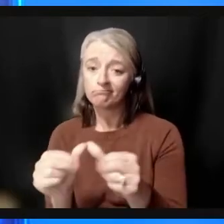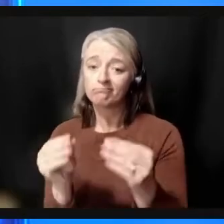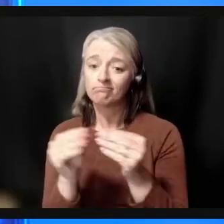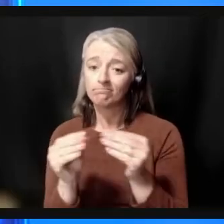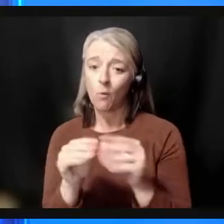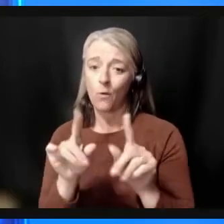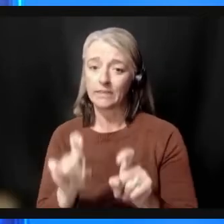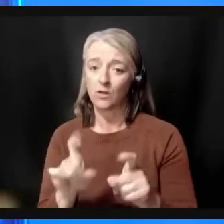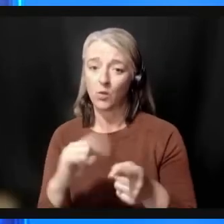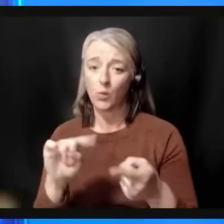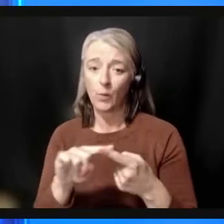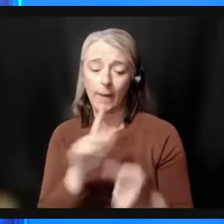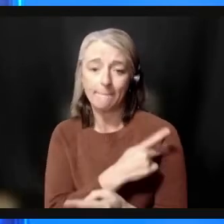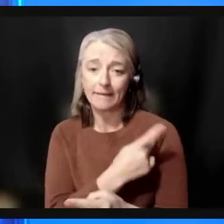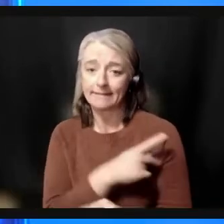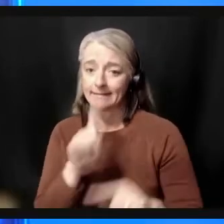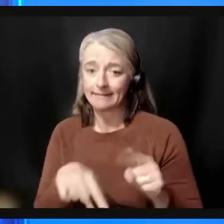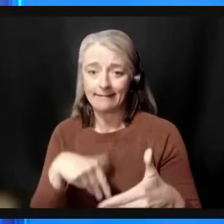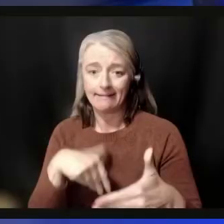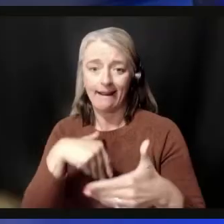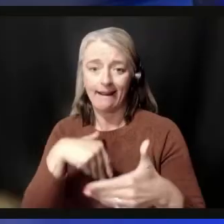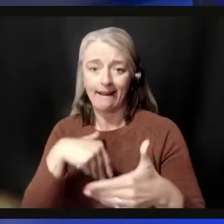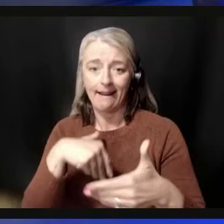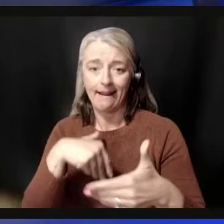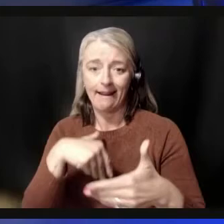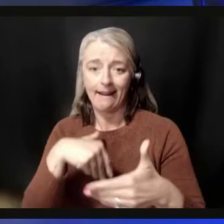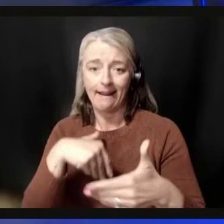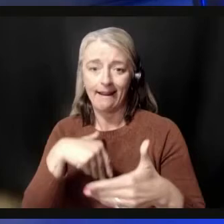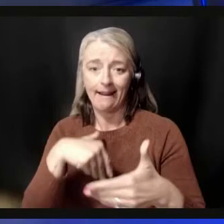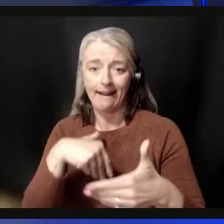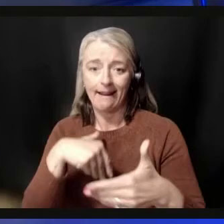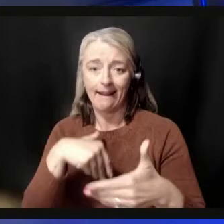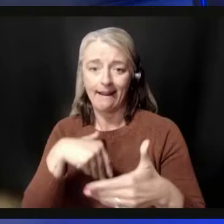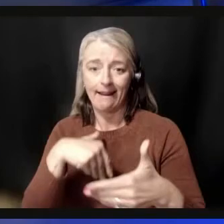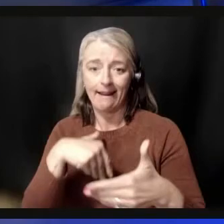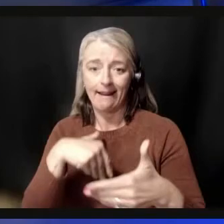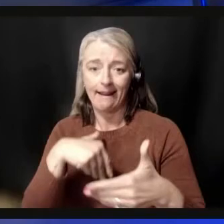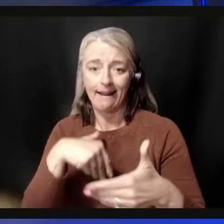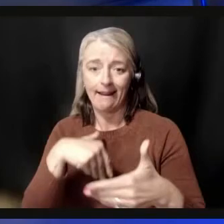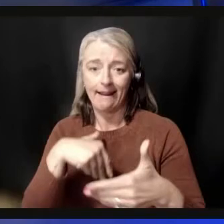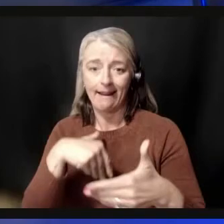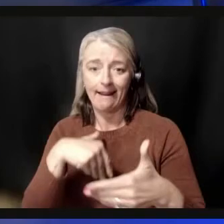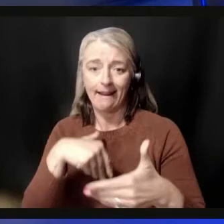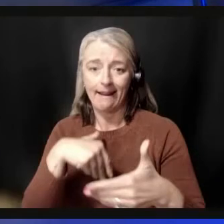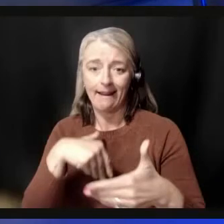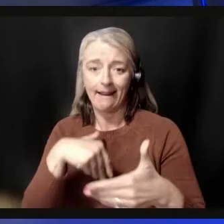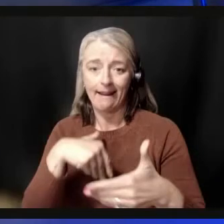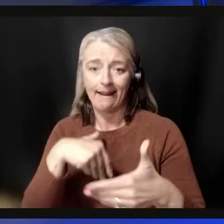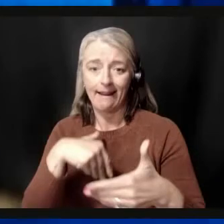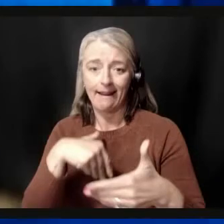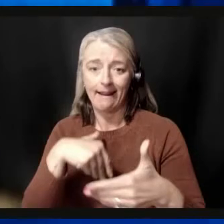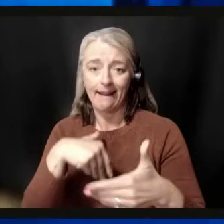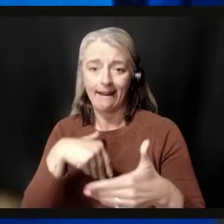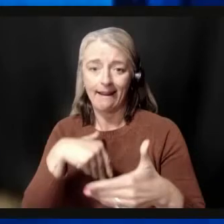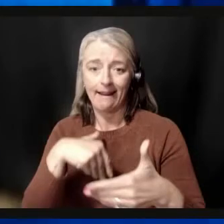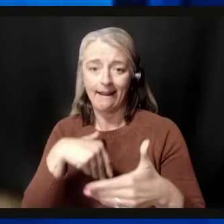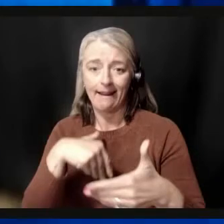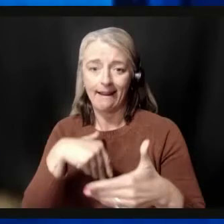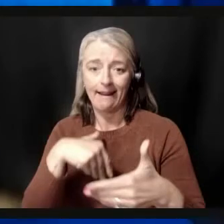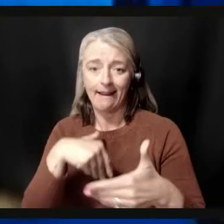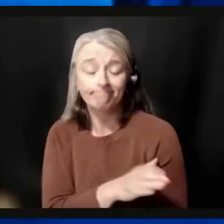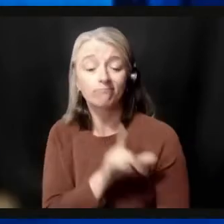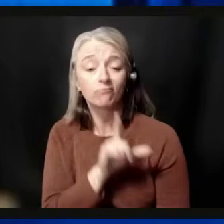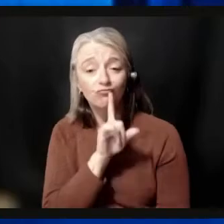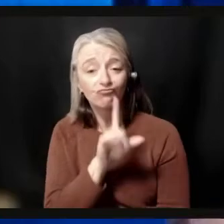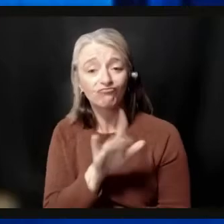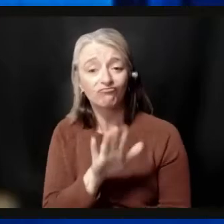patients weren't able to come to our clinic. And I think the other piece that COVID accelerated, and for some of us, we've been doing telegenetics for years